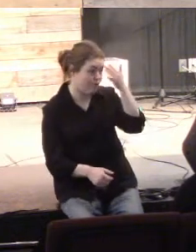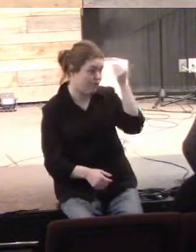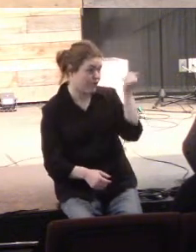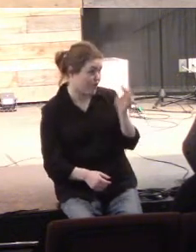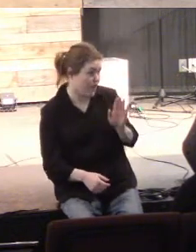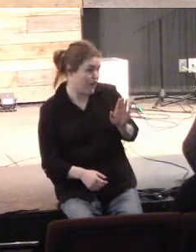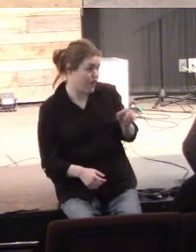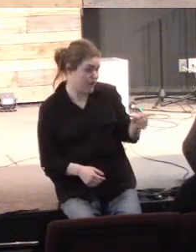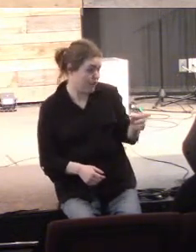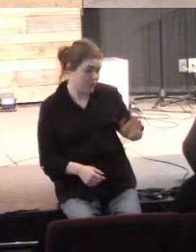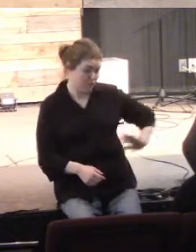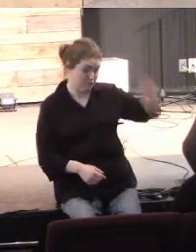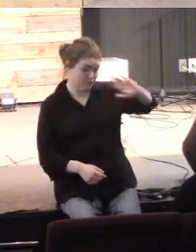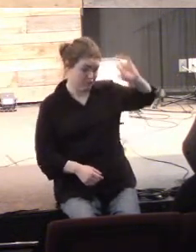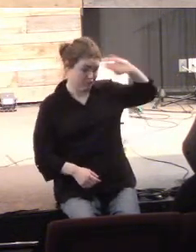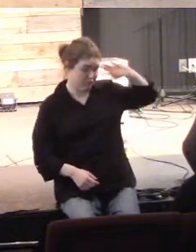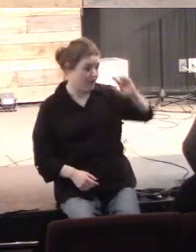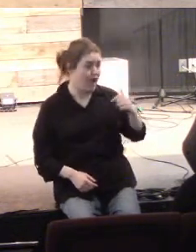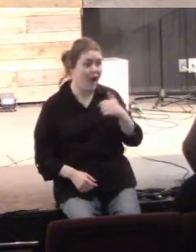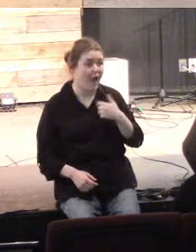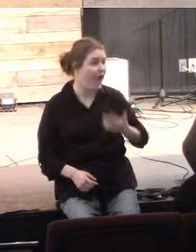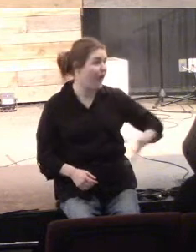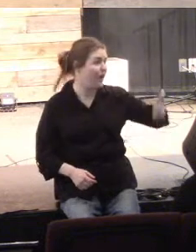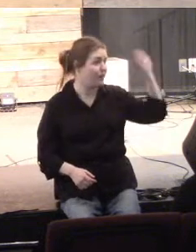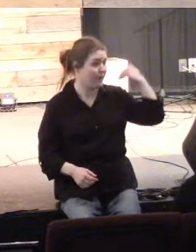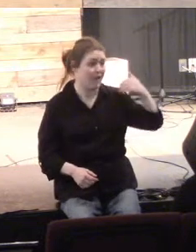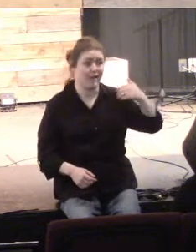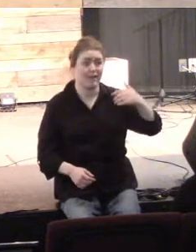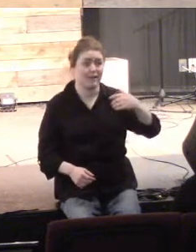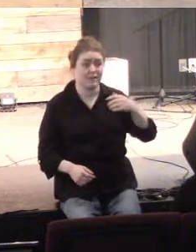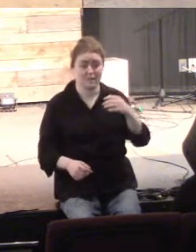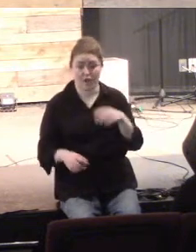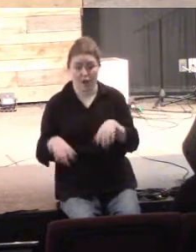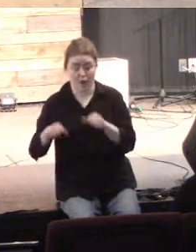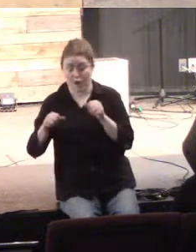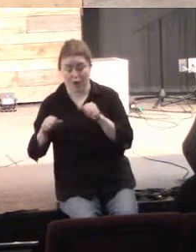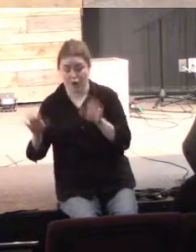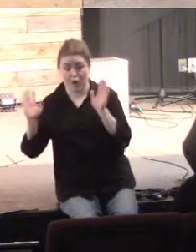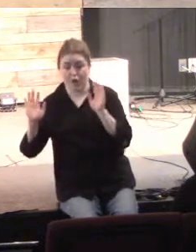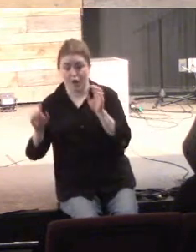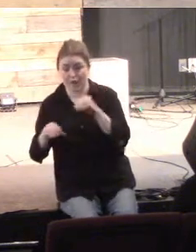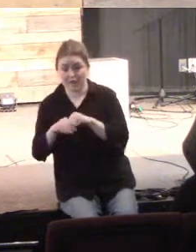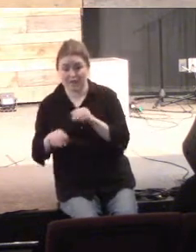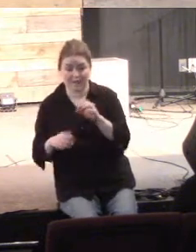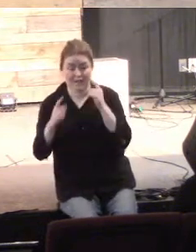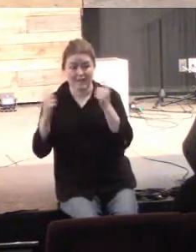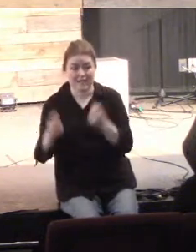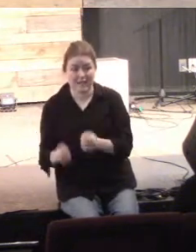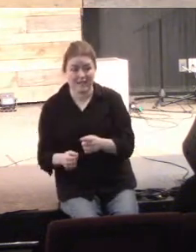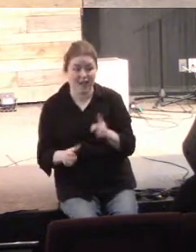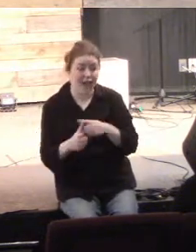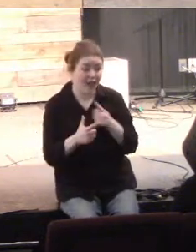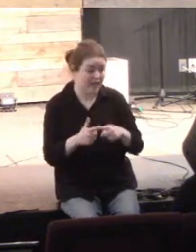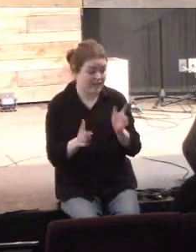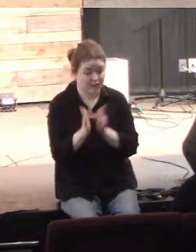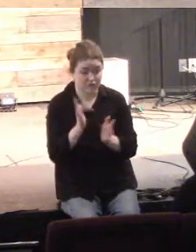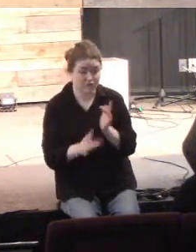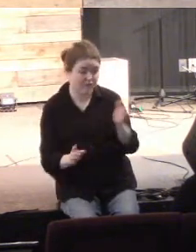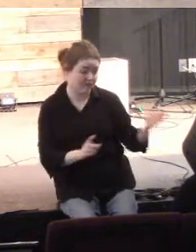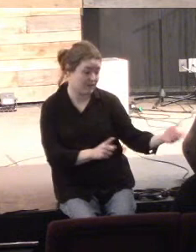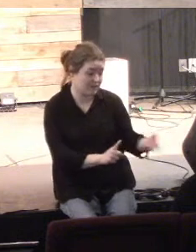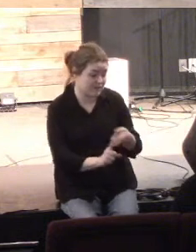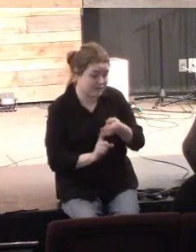I once was lost in sin, but Jesus took me in. And then a little light from